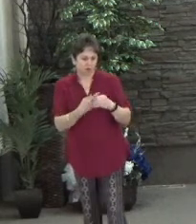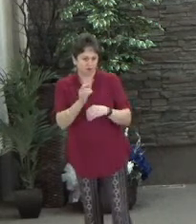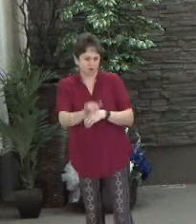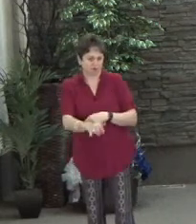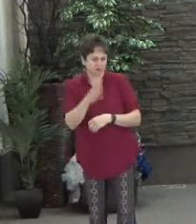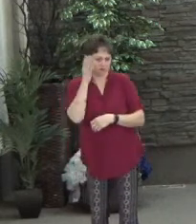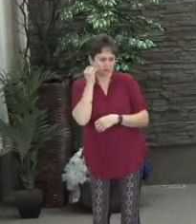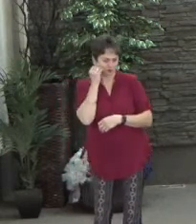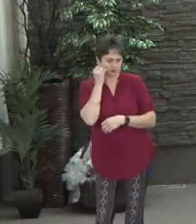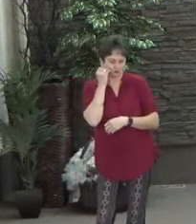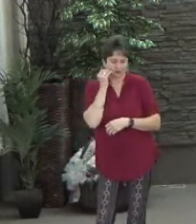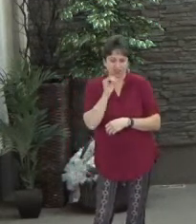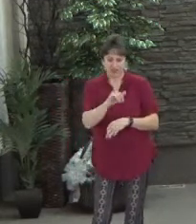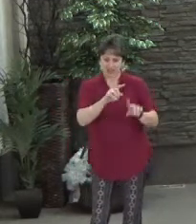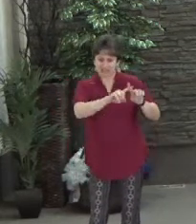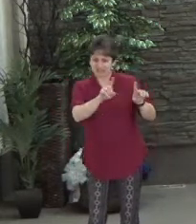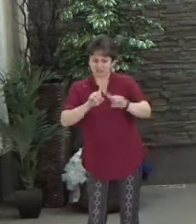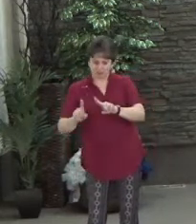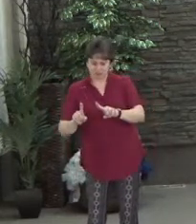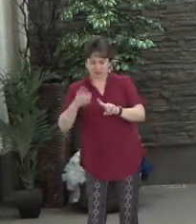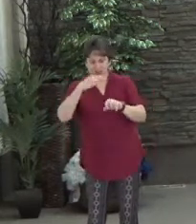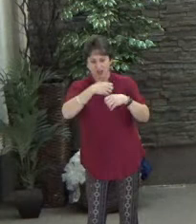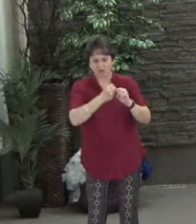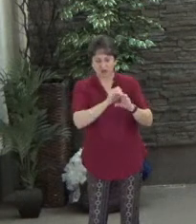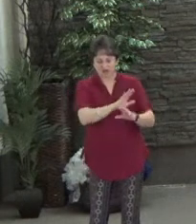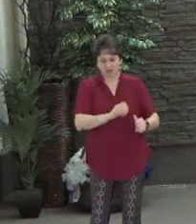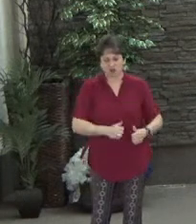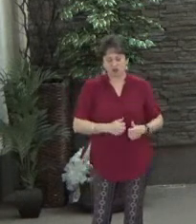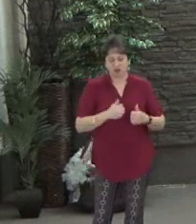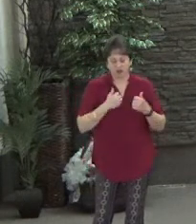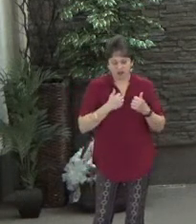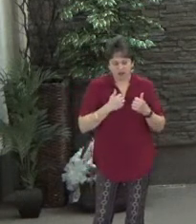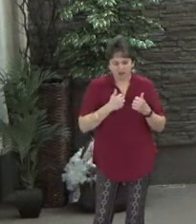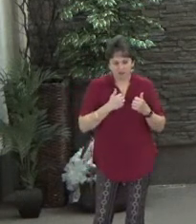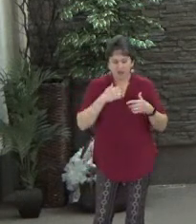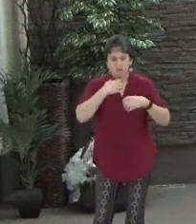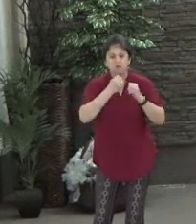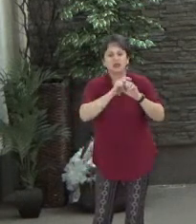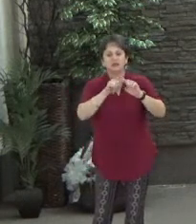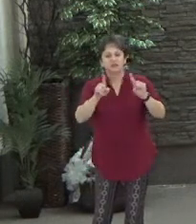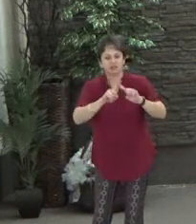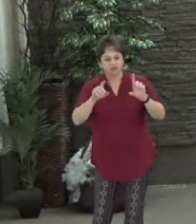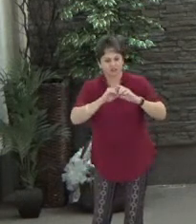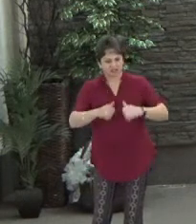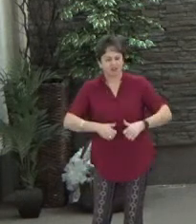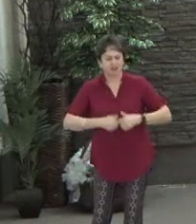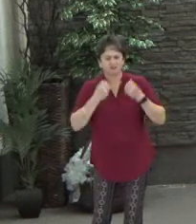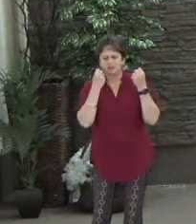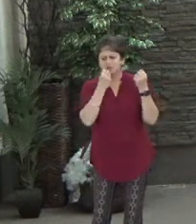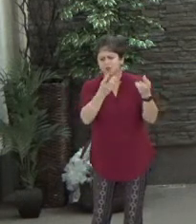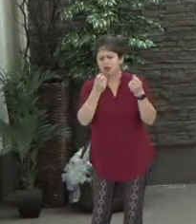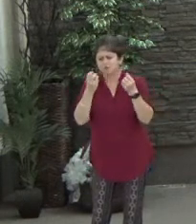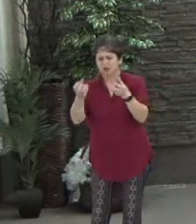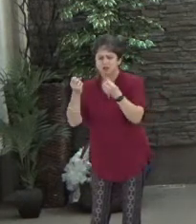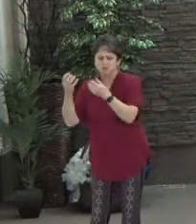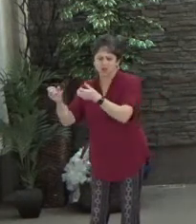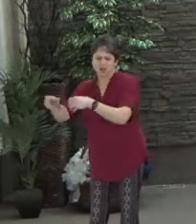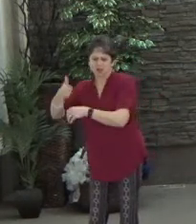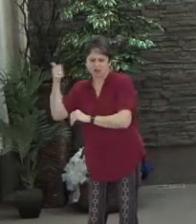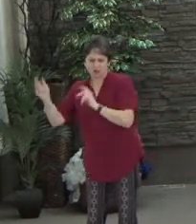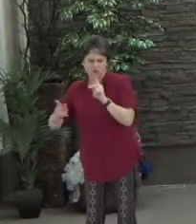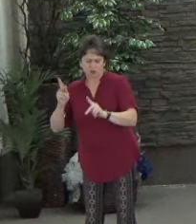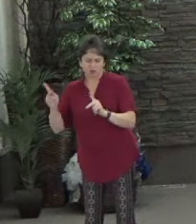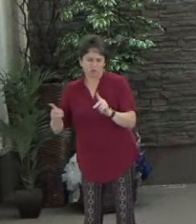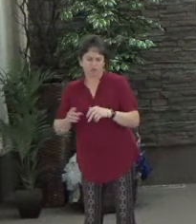experience. That difference that God made in their lives made a difference in the lives of so many other